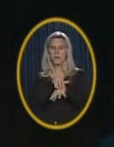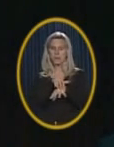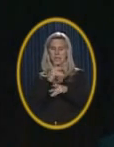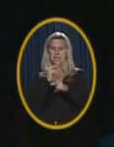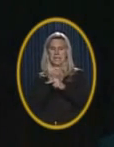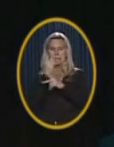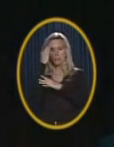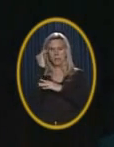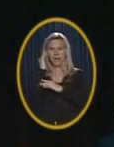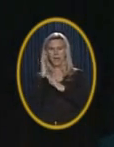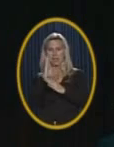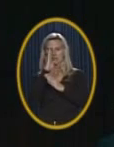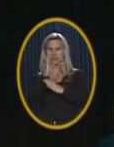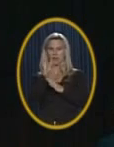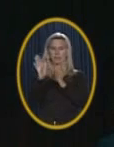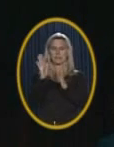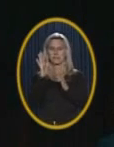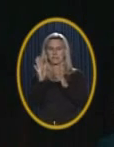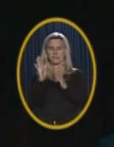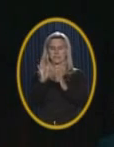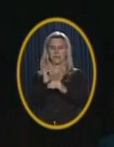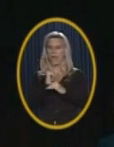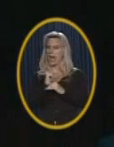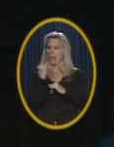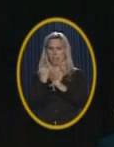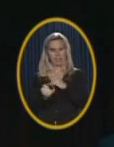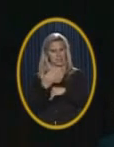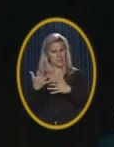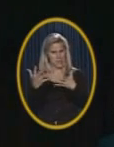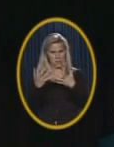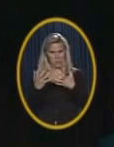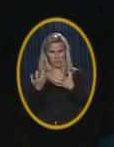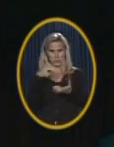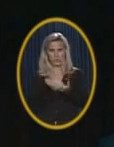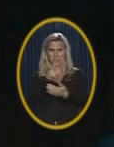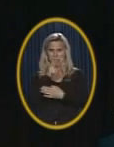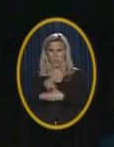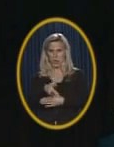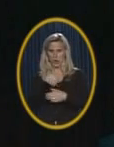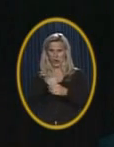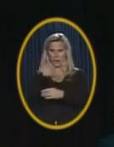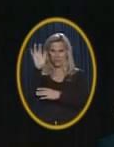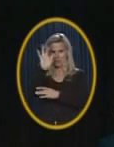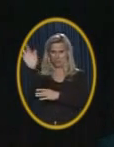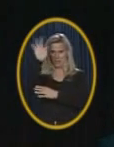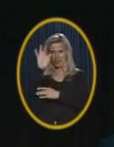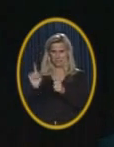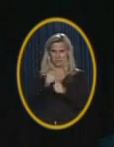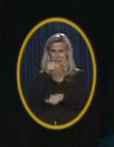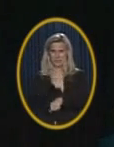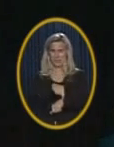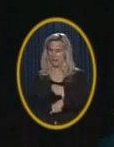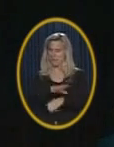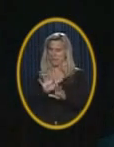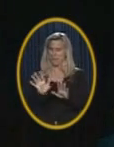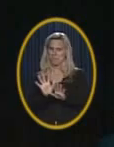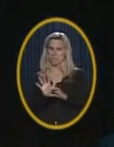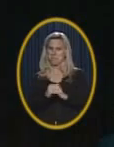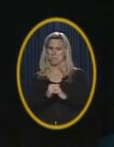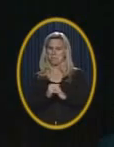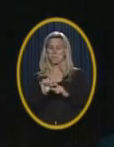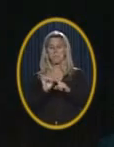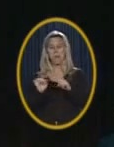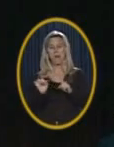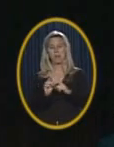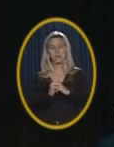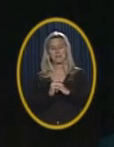keeping my head oriented straight up, just so, because the last thing I wanted to do was to get up and hurl in space on my first time up. But